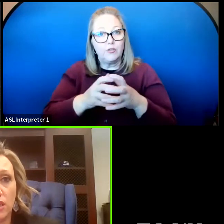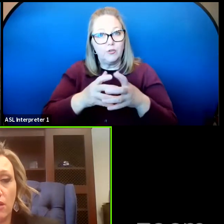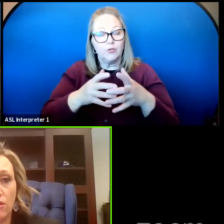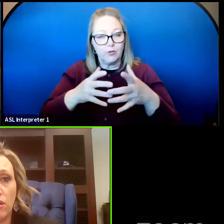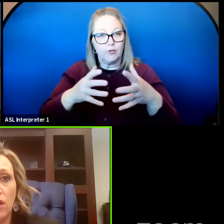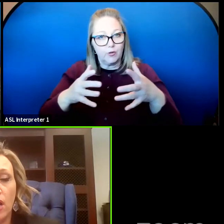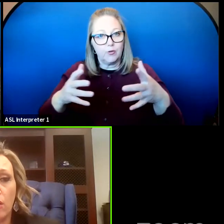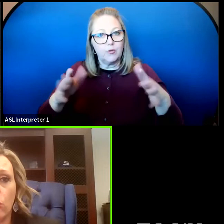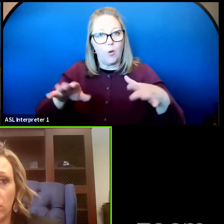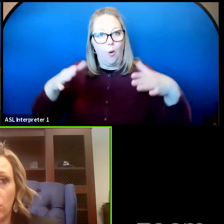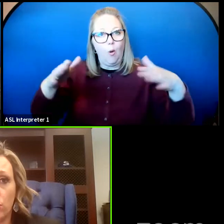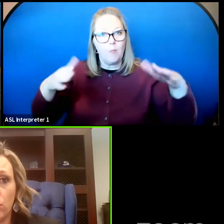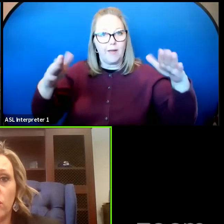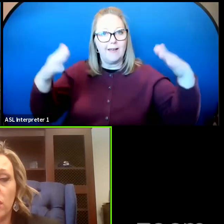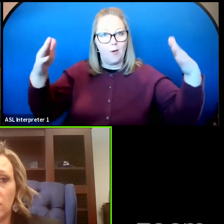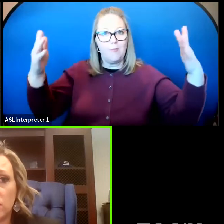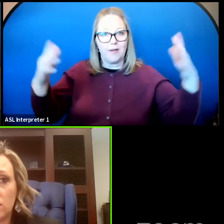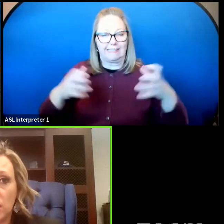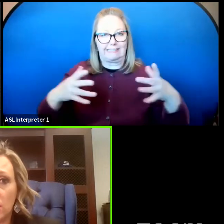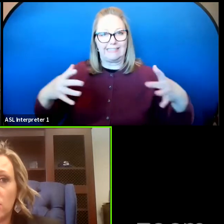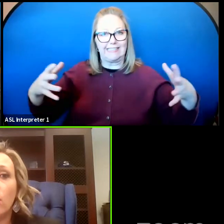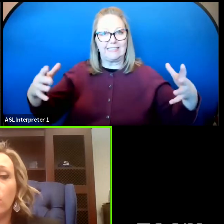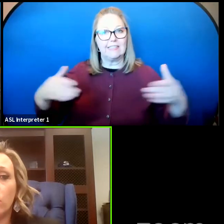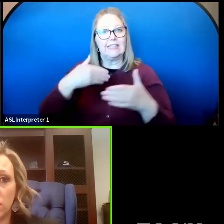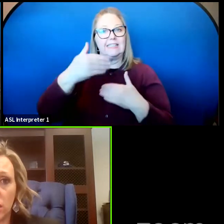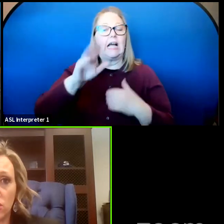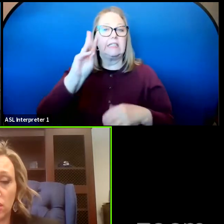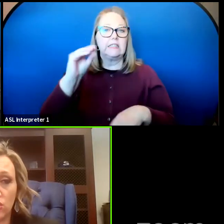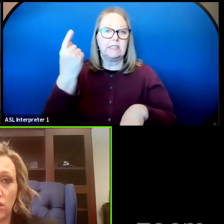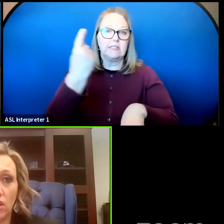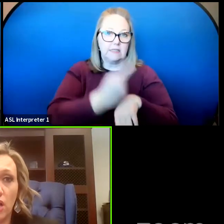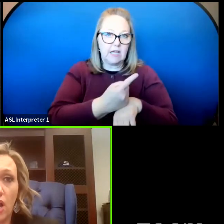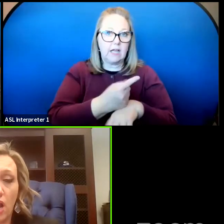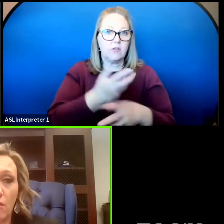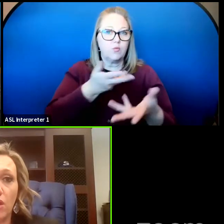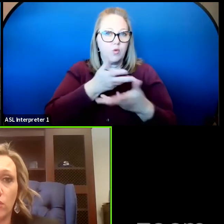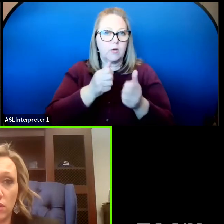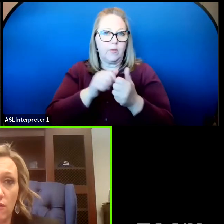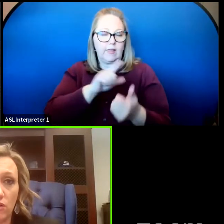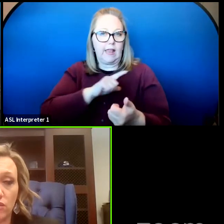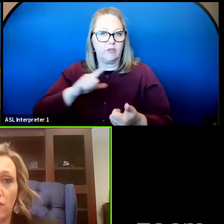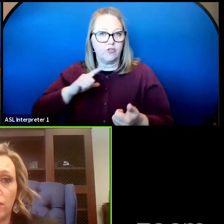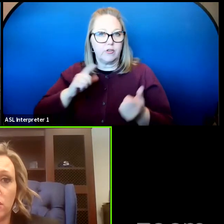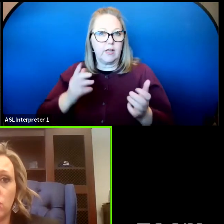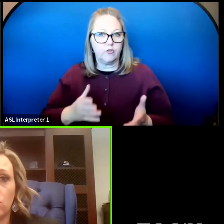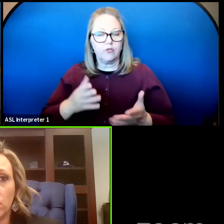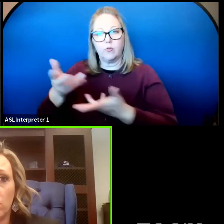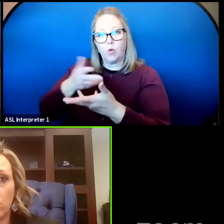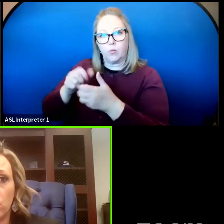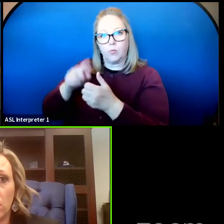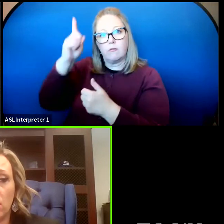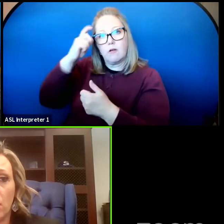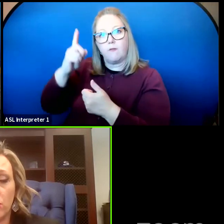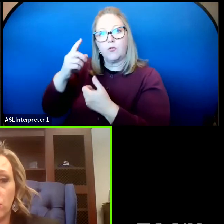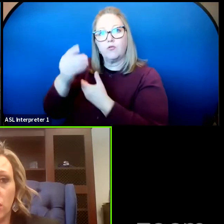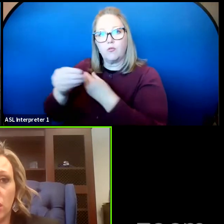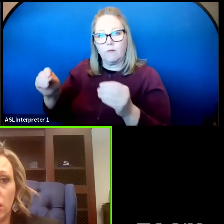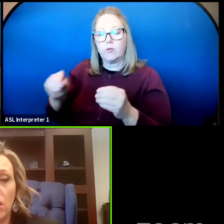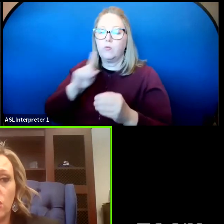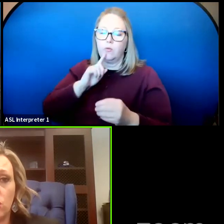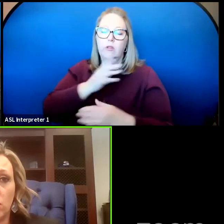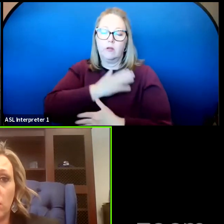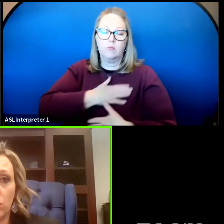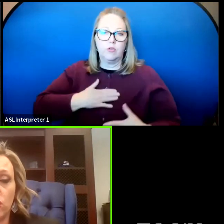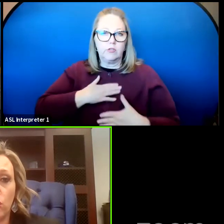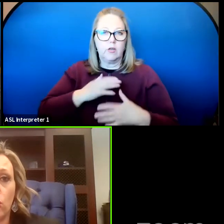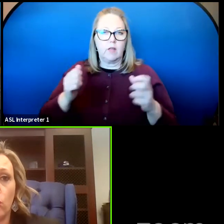to do that together, working through the next 60 days with the legislature and with the governor's office, and just really appreciate the